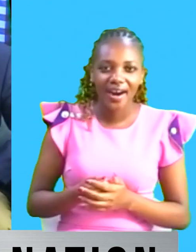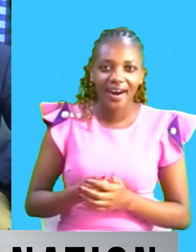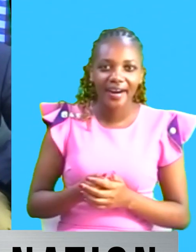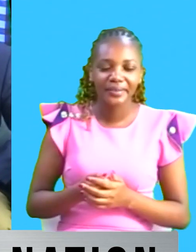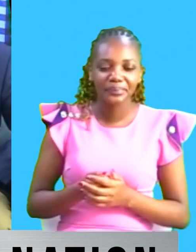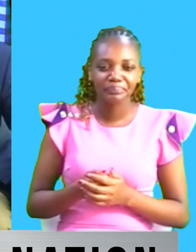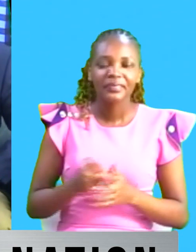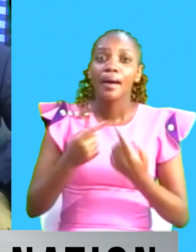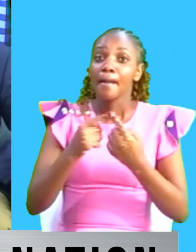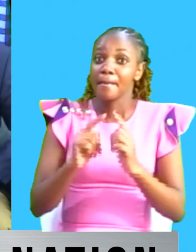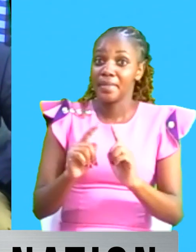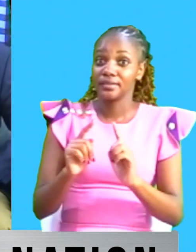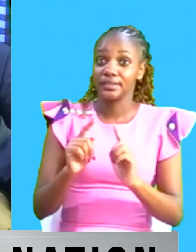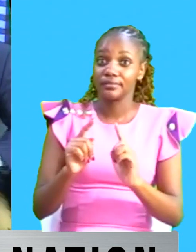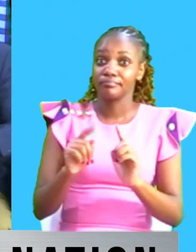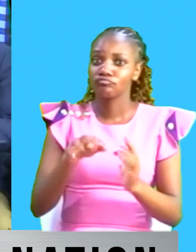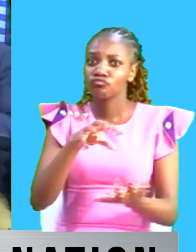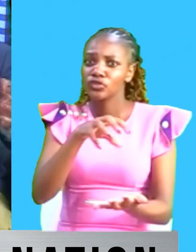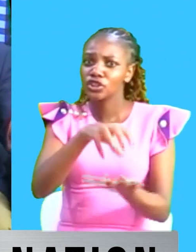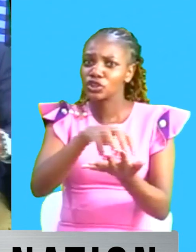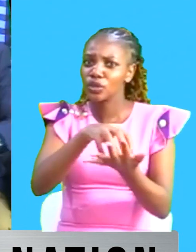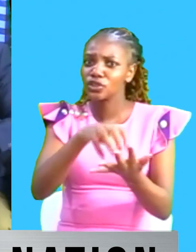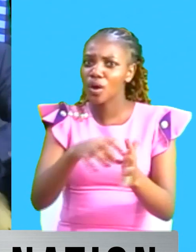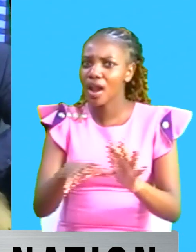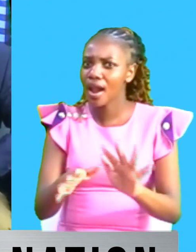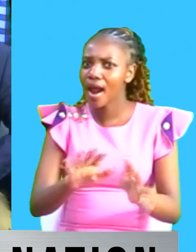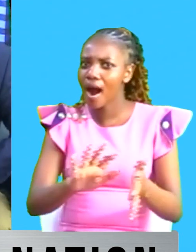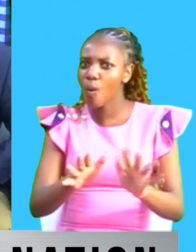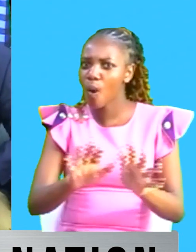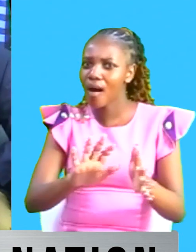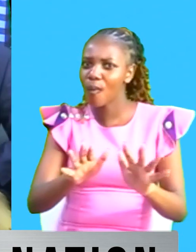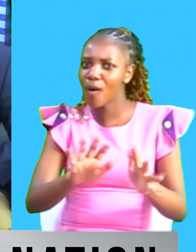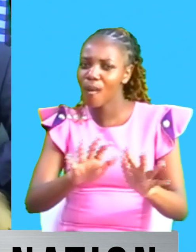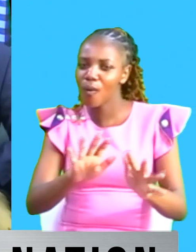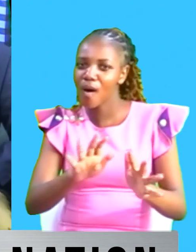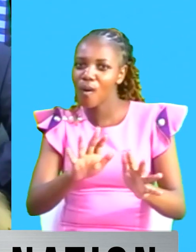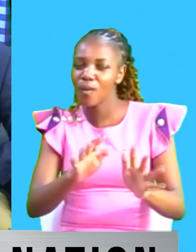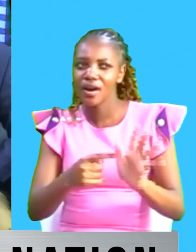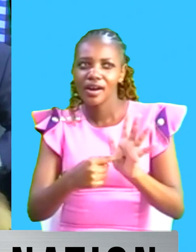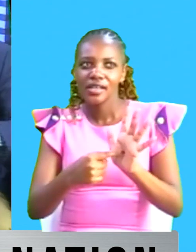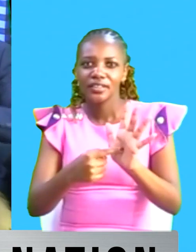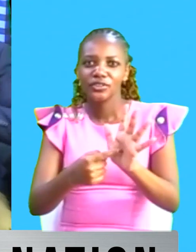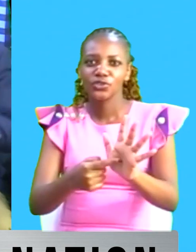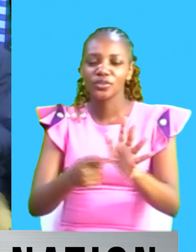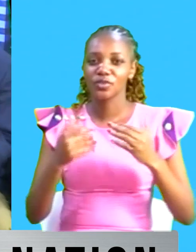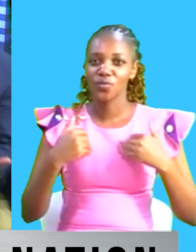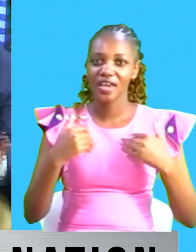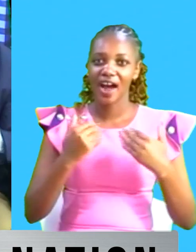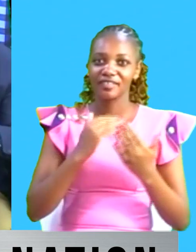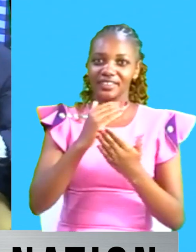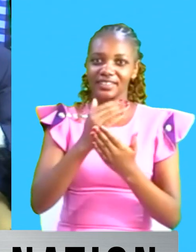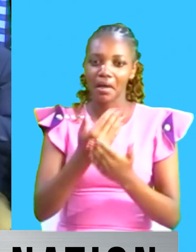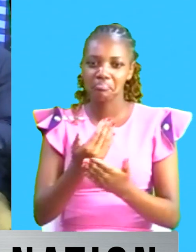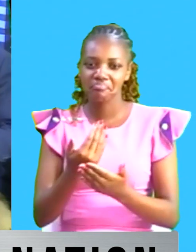sijui tutaanzia wapi, but the cloud, the lining, the silver lining in the cloud looks like there is a bit of some